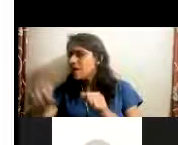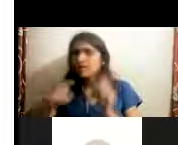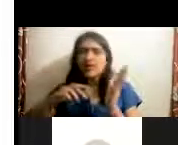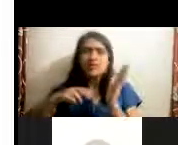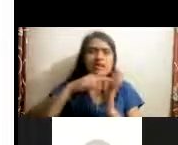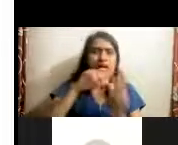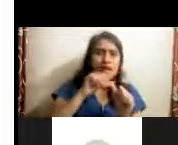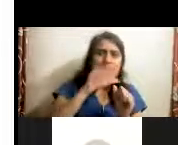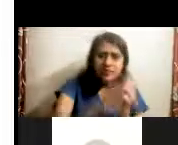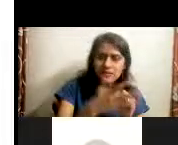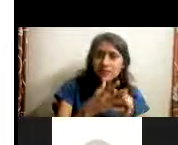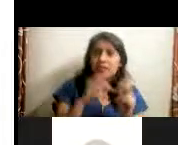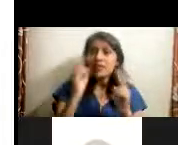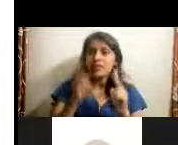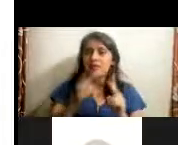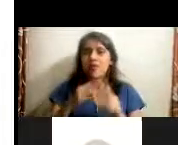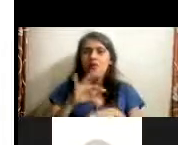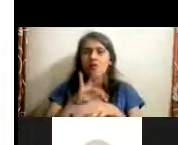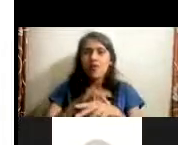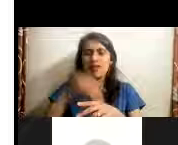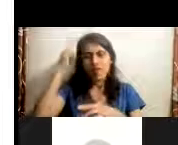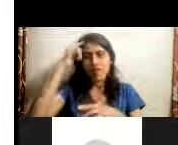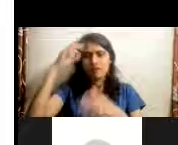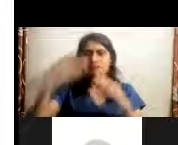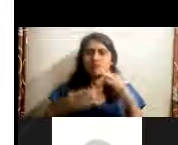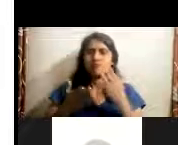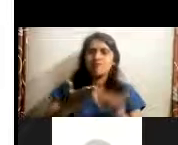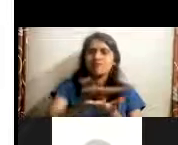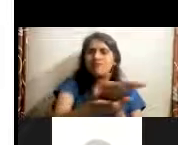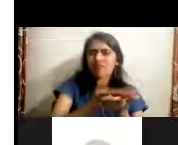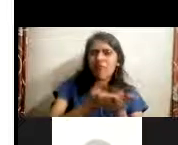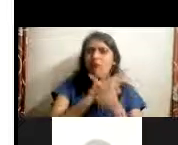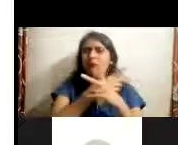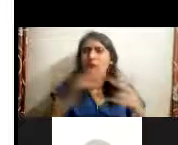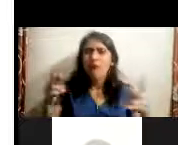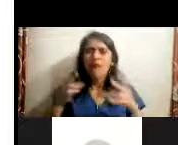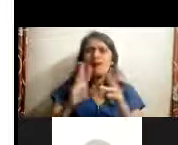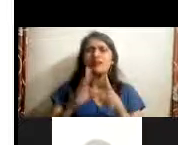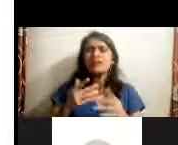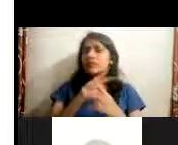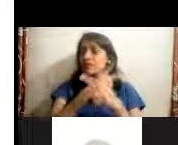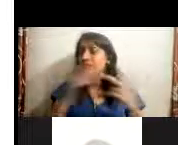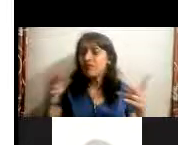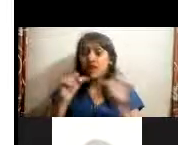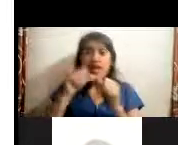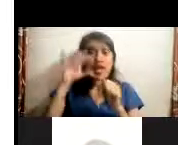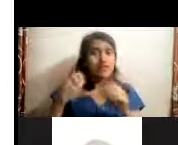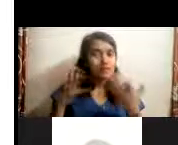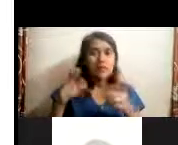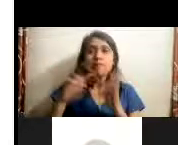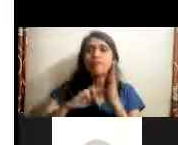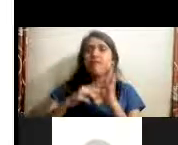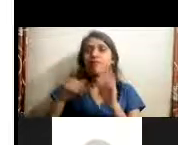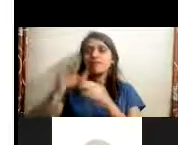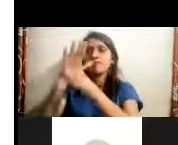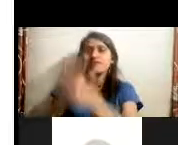diagnostic equipment like an X-ray is not accessible, then again it is discrimination. So that is what